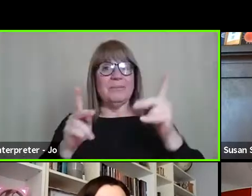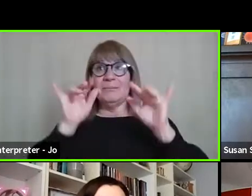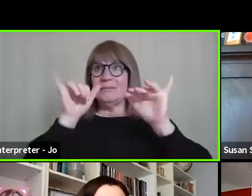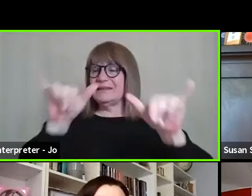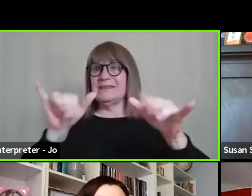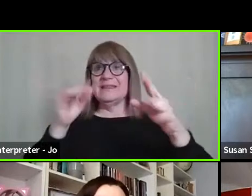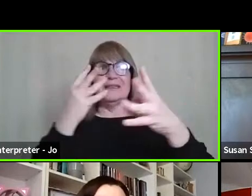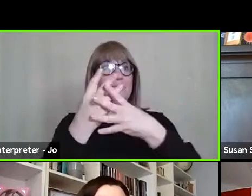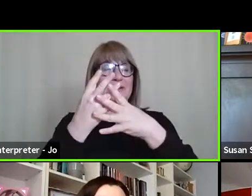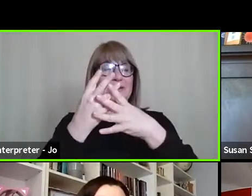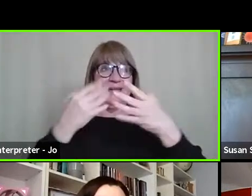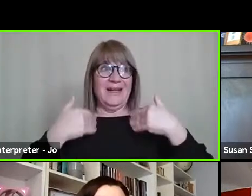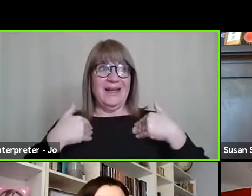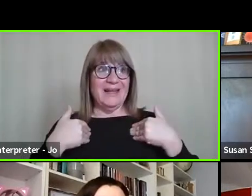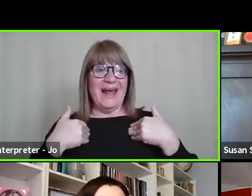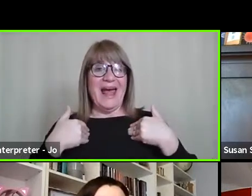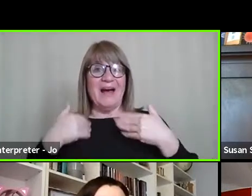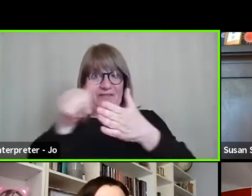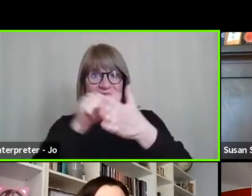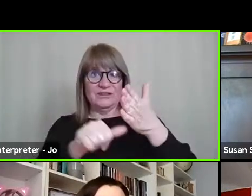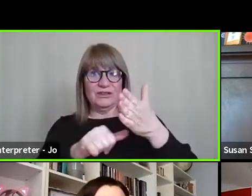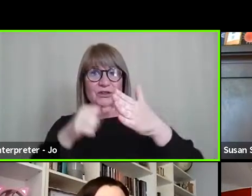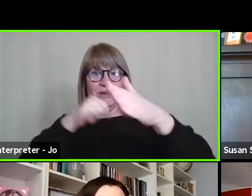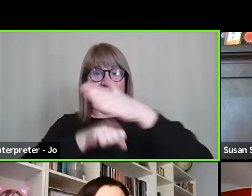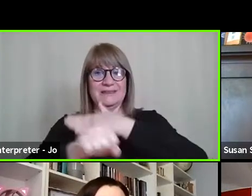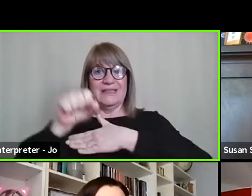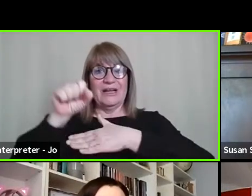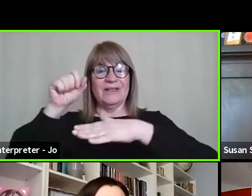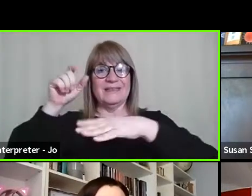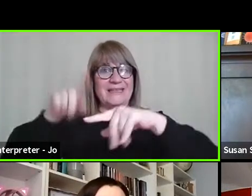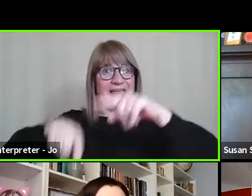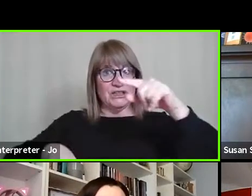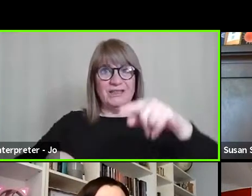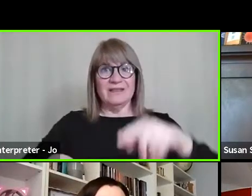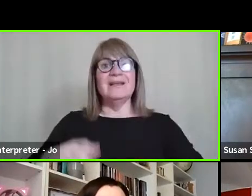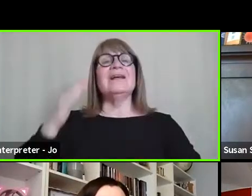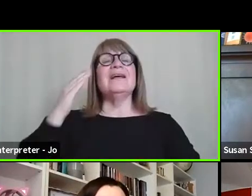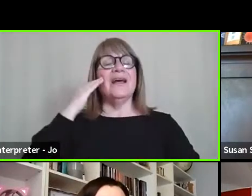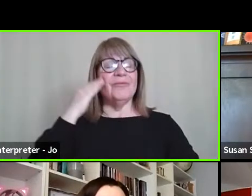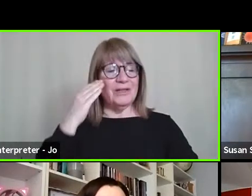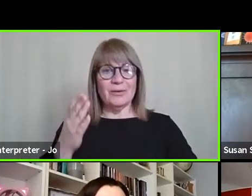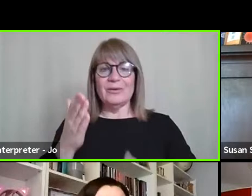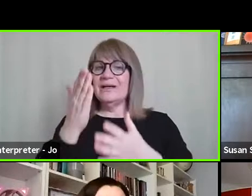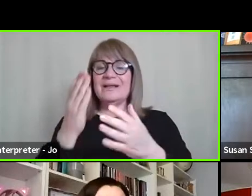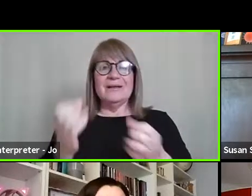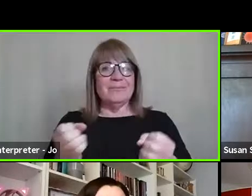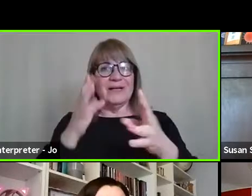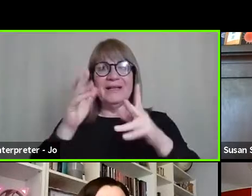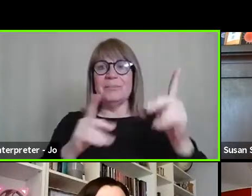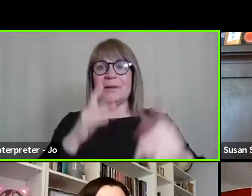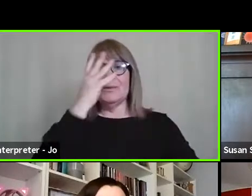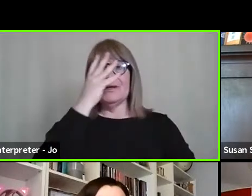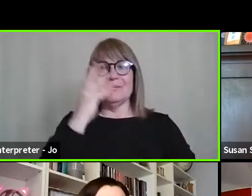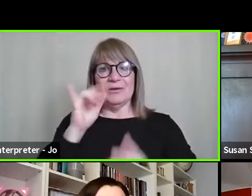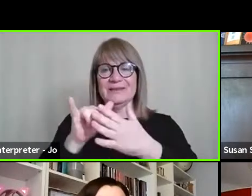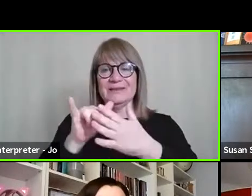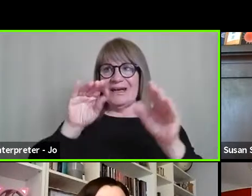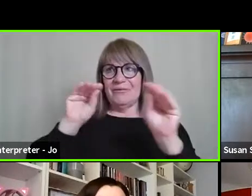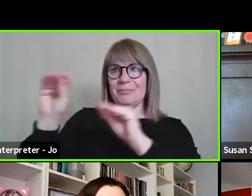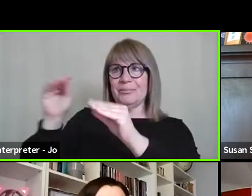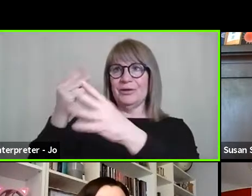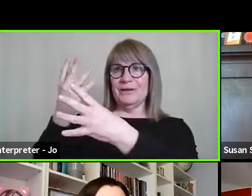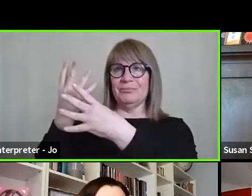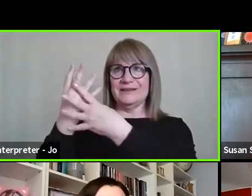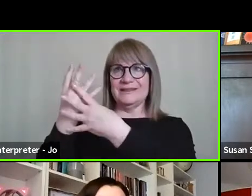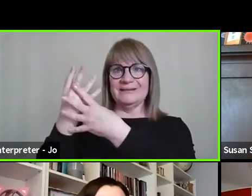number of them would have been likely deported um we know from a state audit and to the folks that were sterilized during labor and delivery